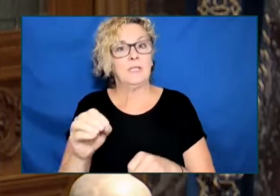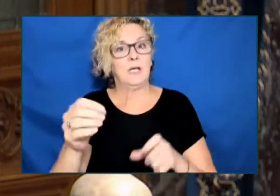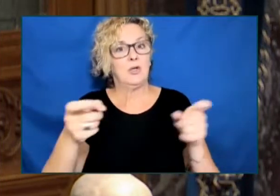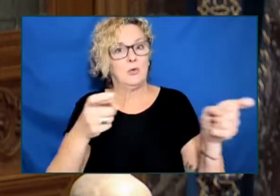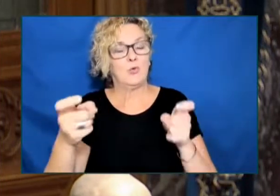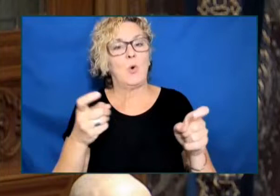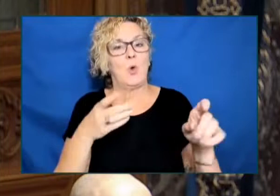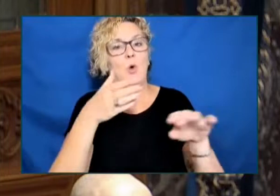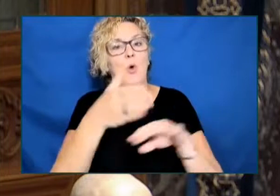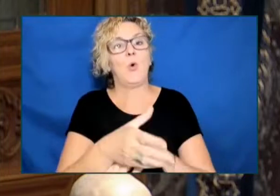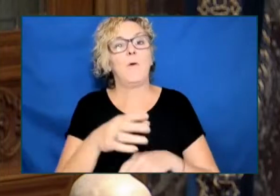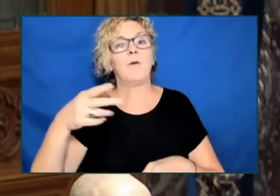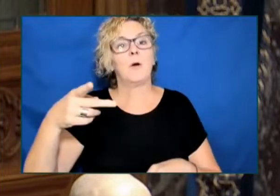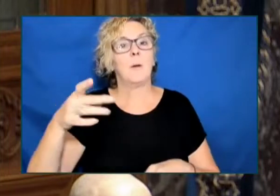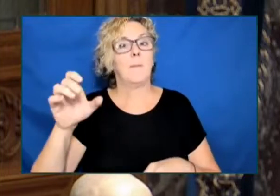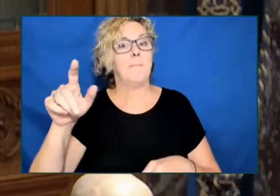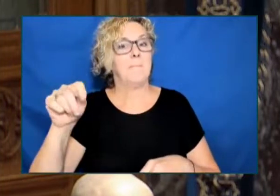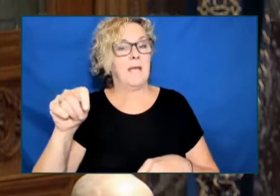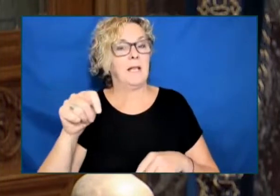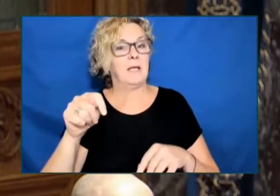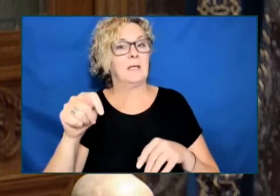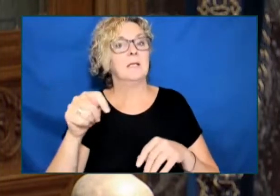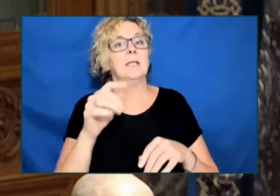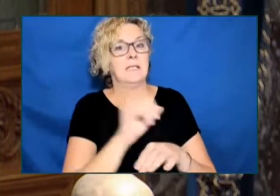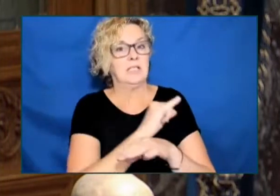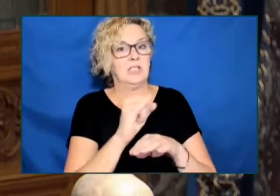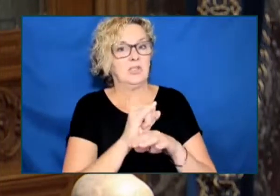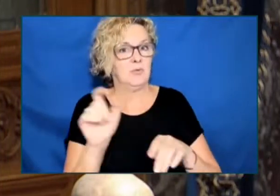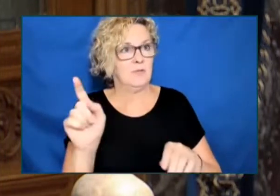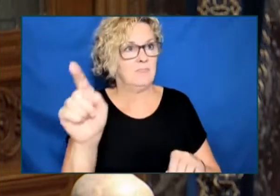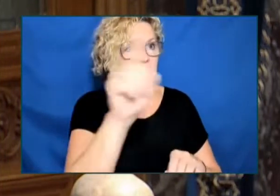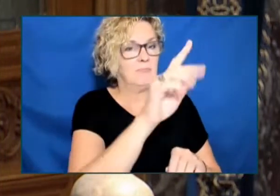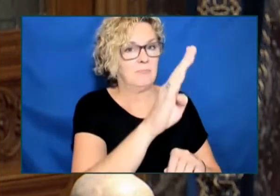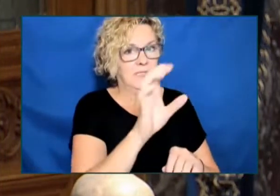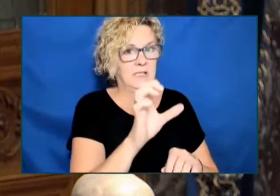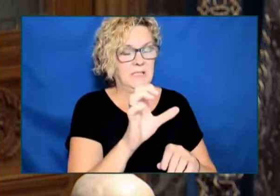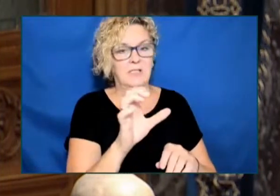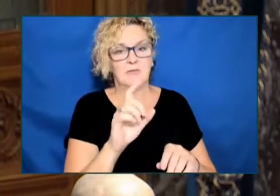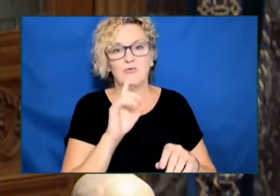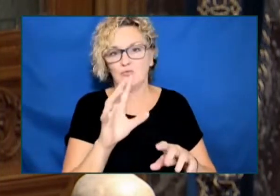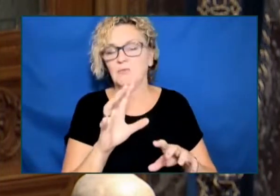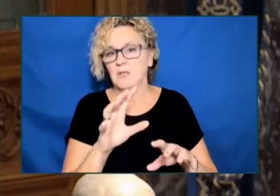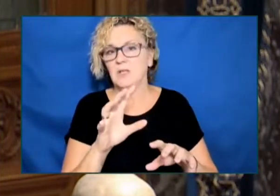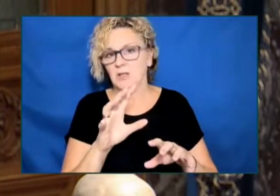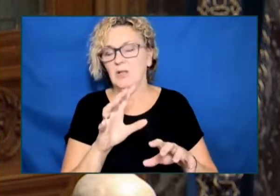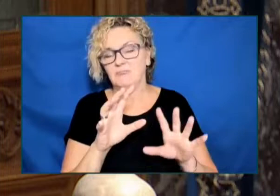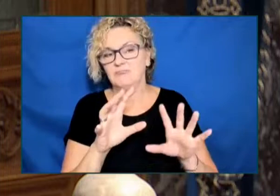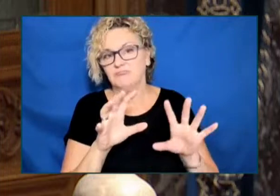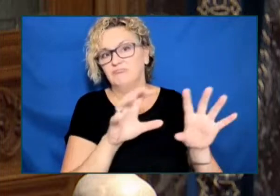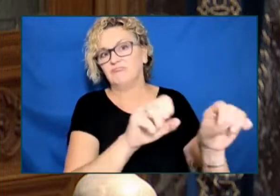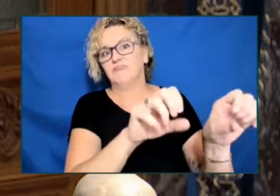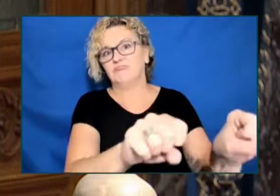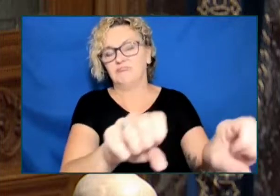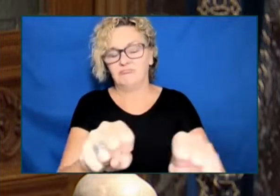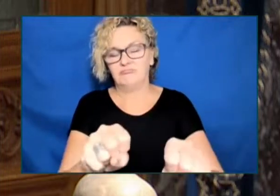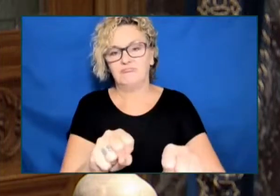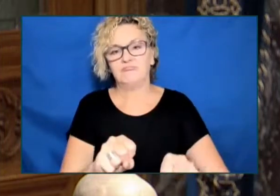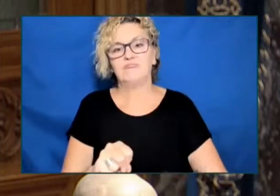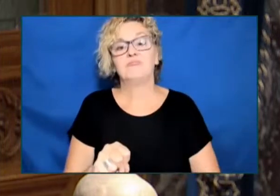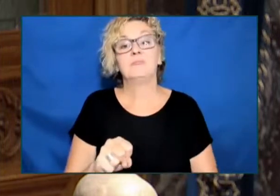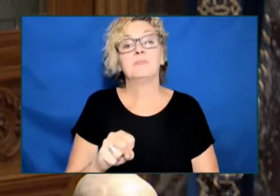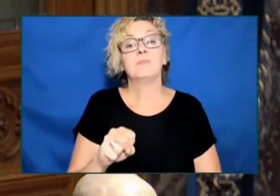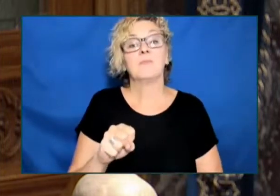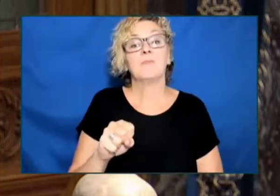the industry. In 2022, the former chief forester resigned her position and assumed a vice